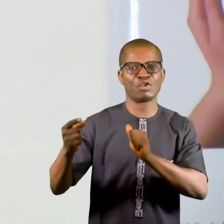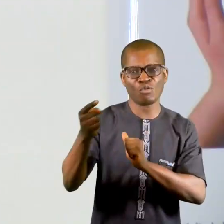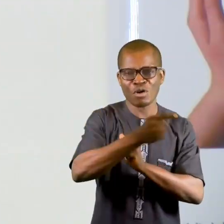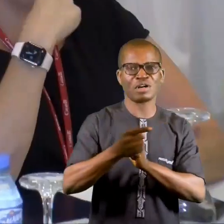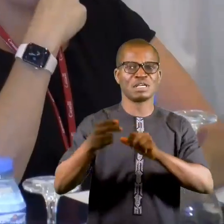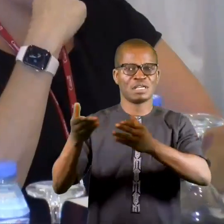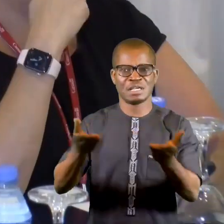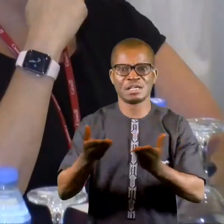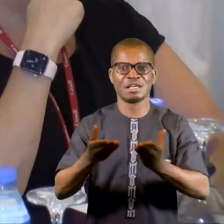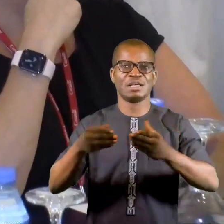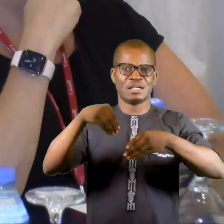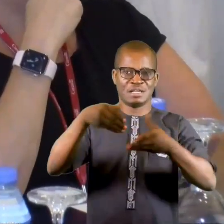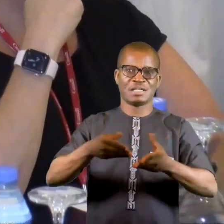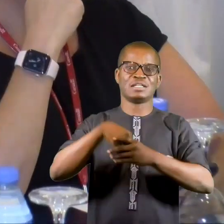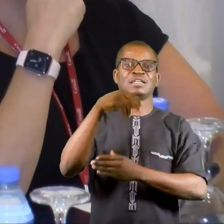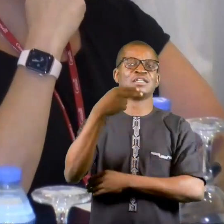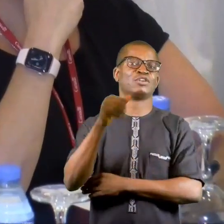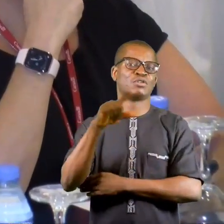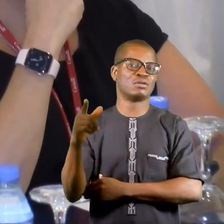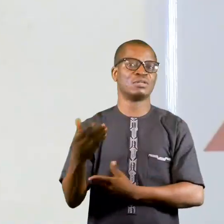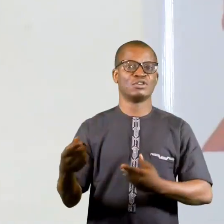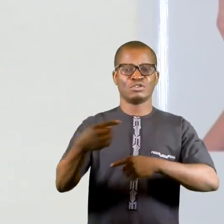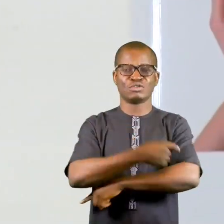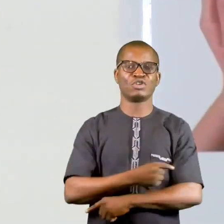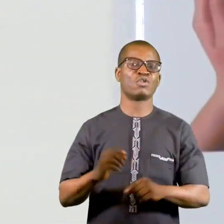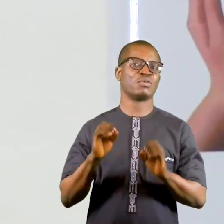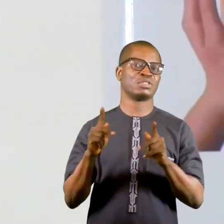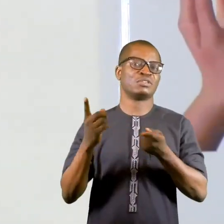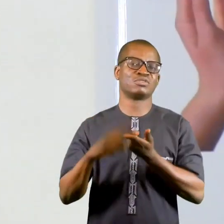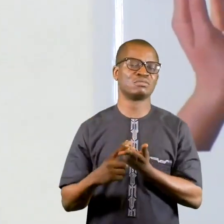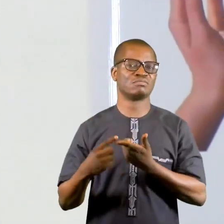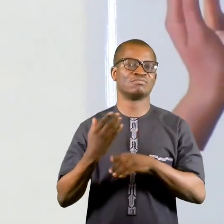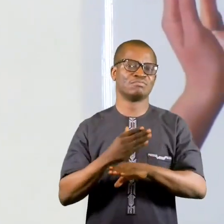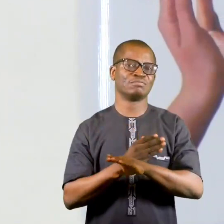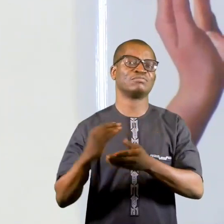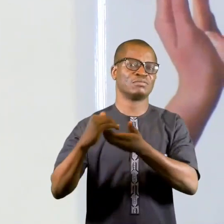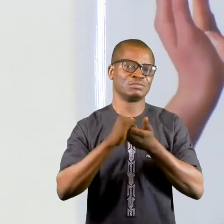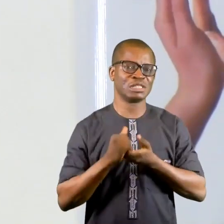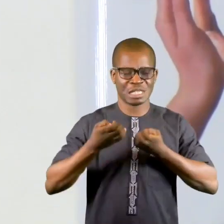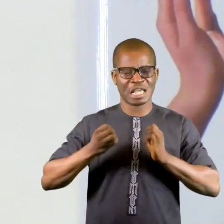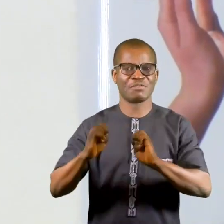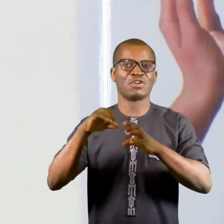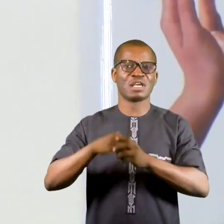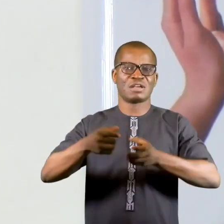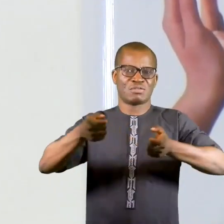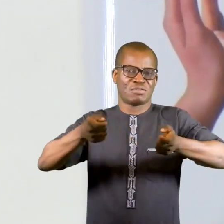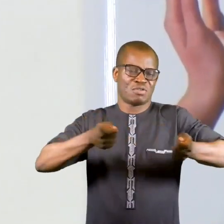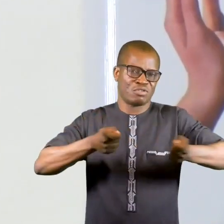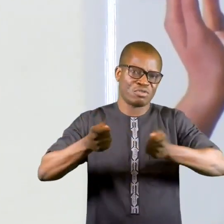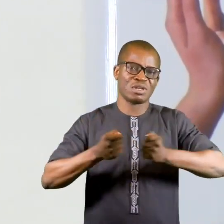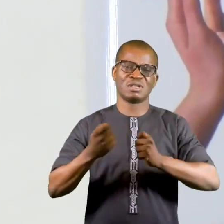in this hall. Today provides yet another opportunity for us to scale our collaborative efforts in controlling